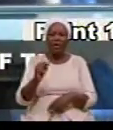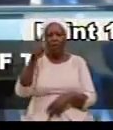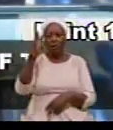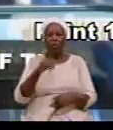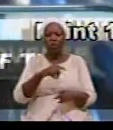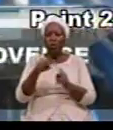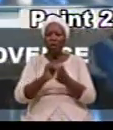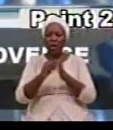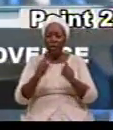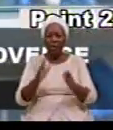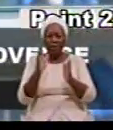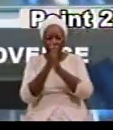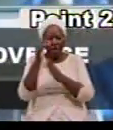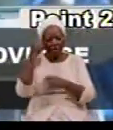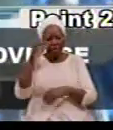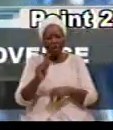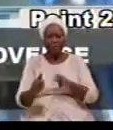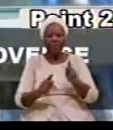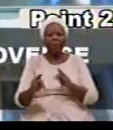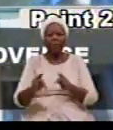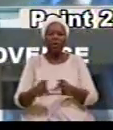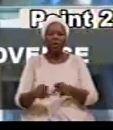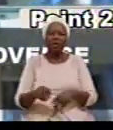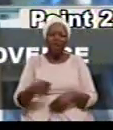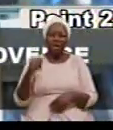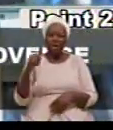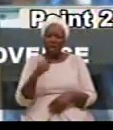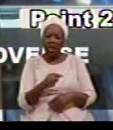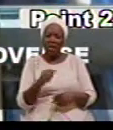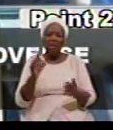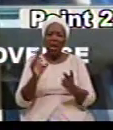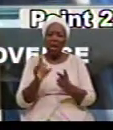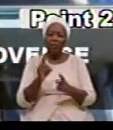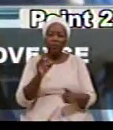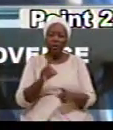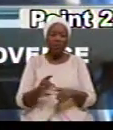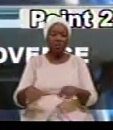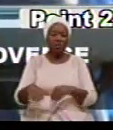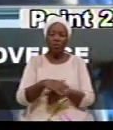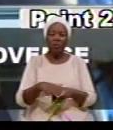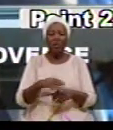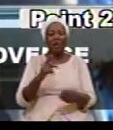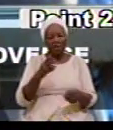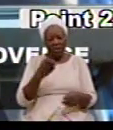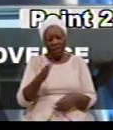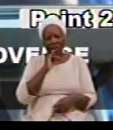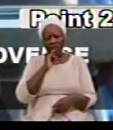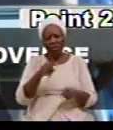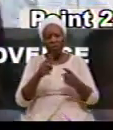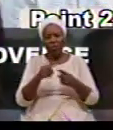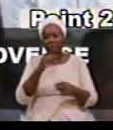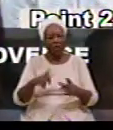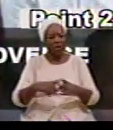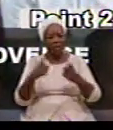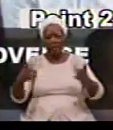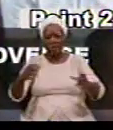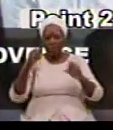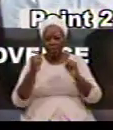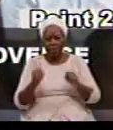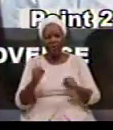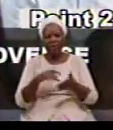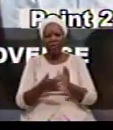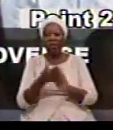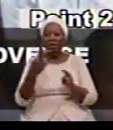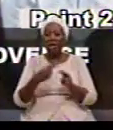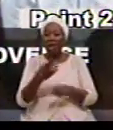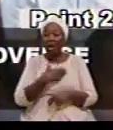the people, he is appointed over, there's going to be explosion of power. And I can